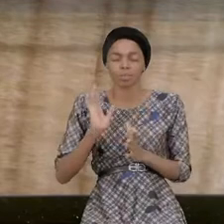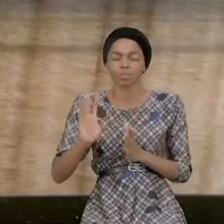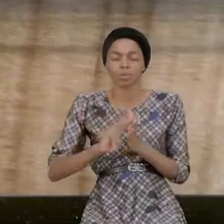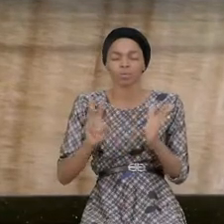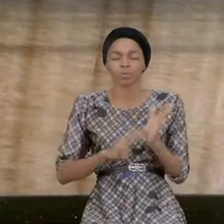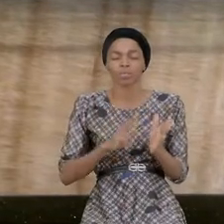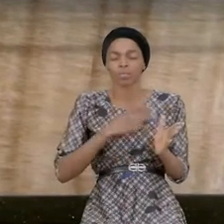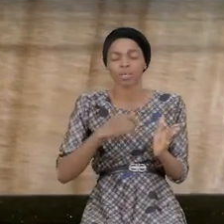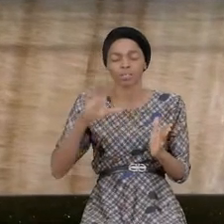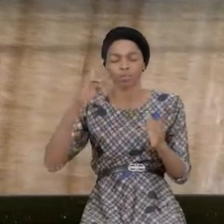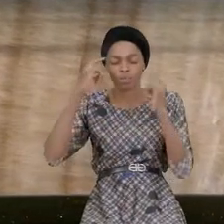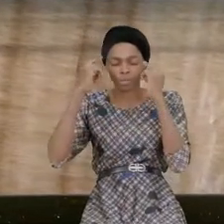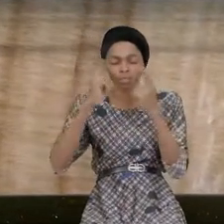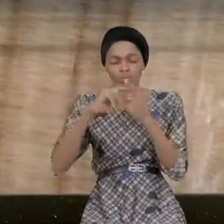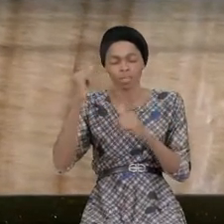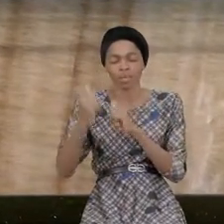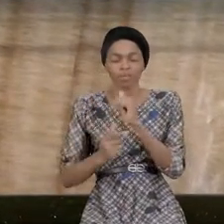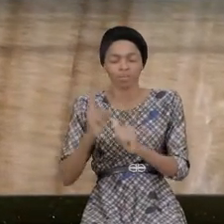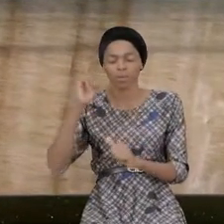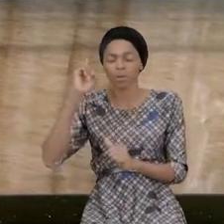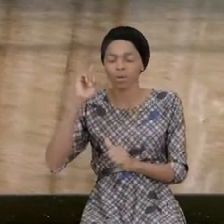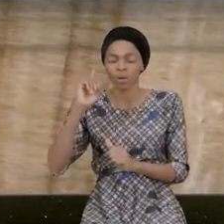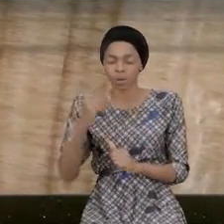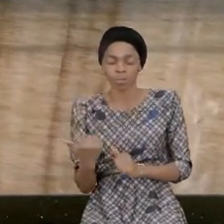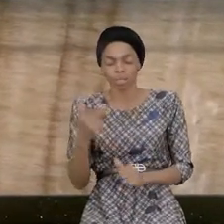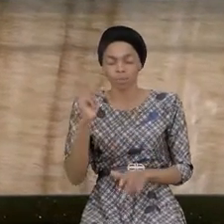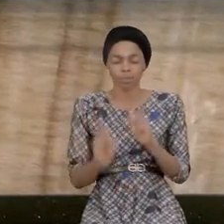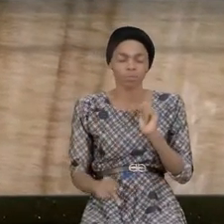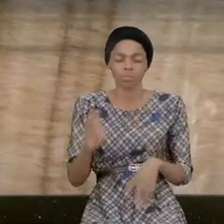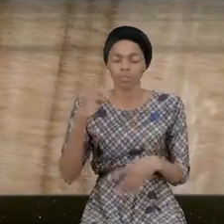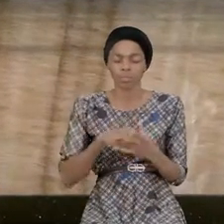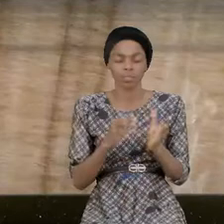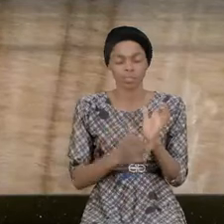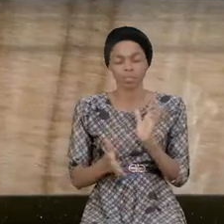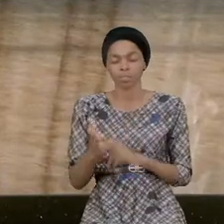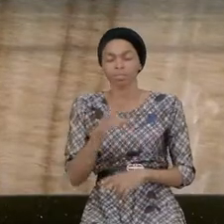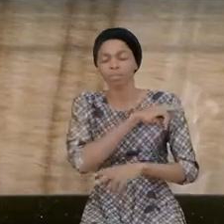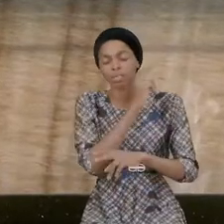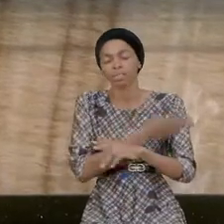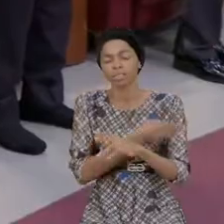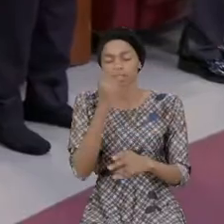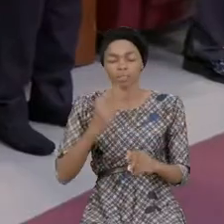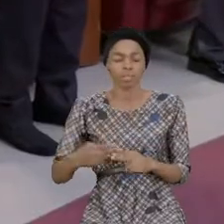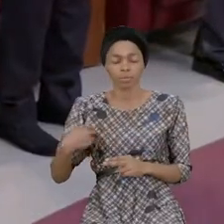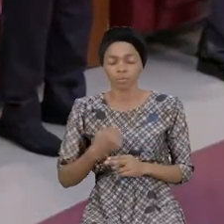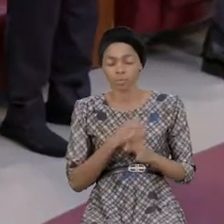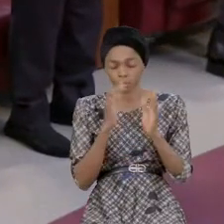the gospel to other people. In Jesus' mighty name we pray.